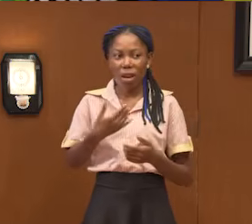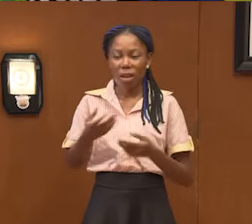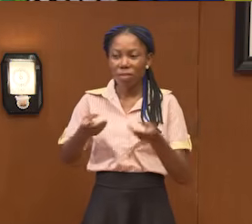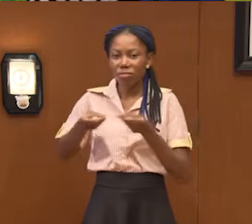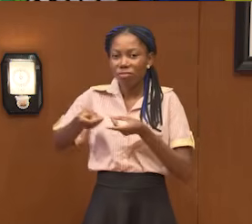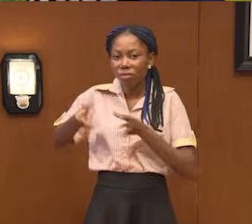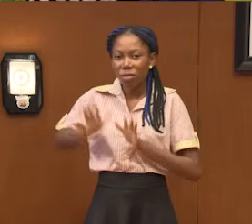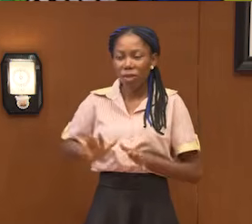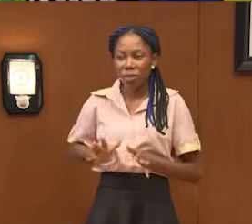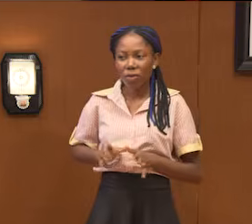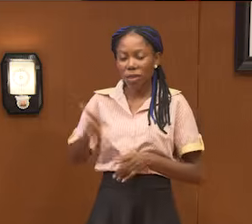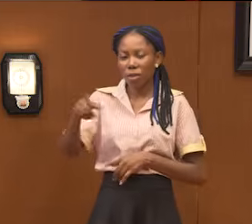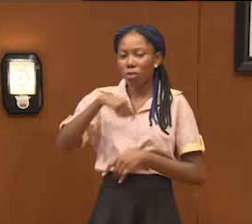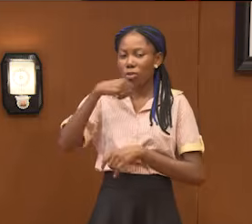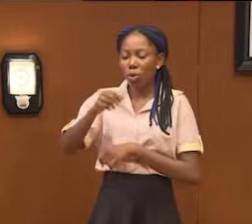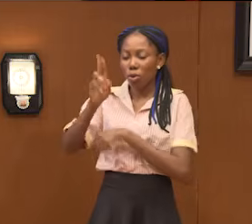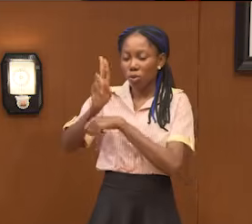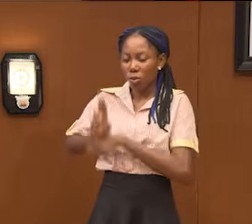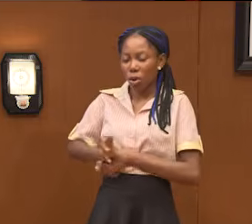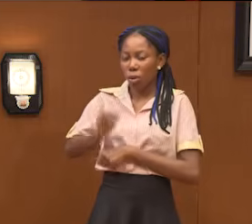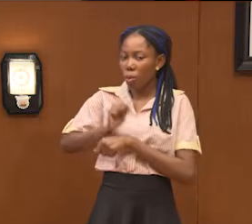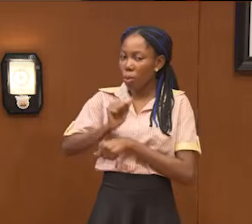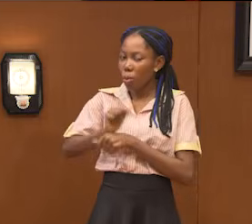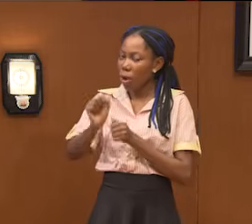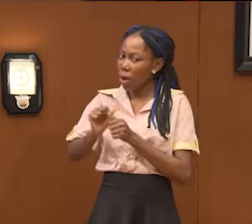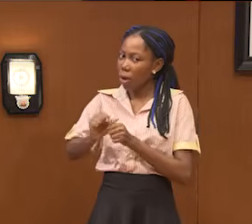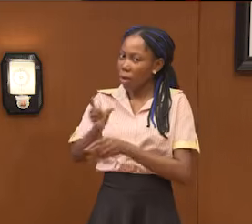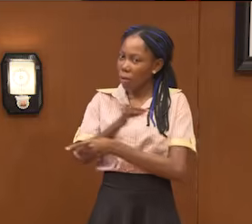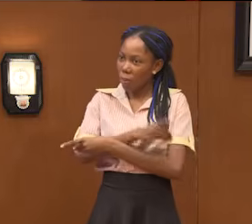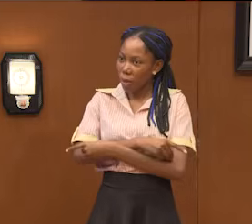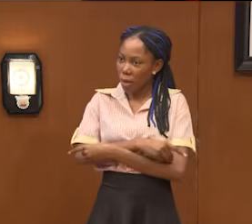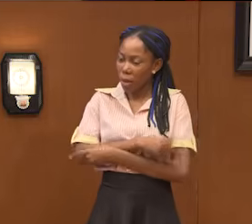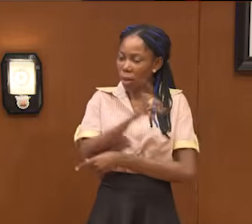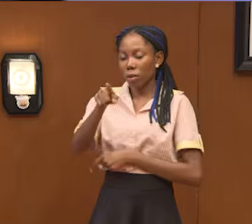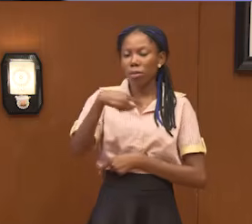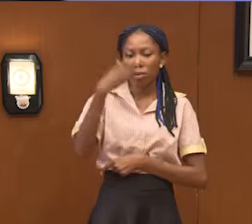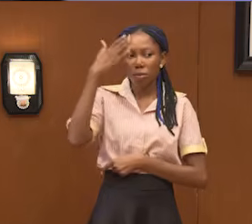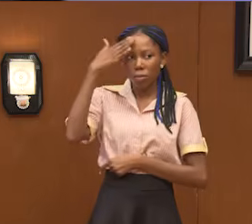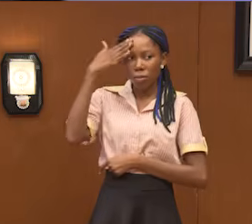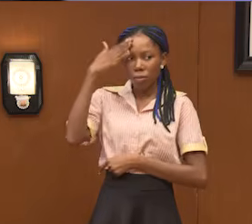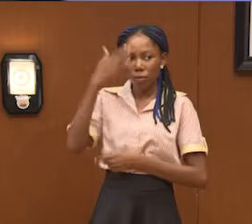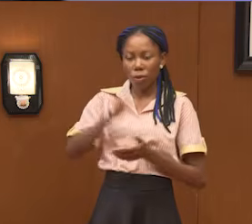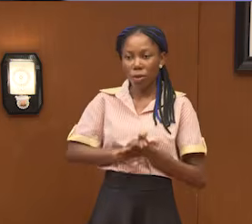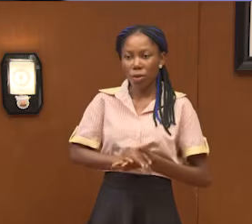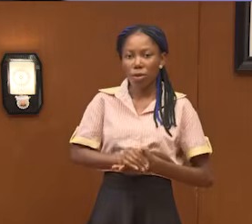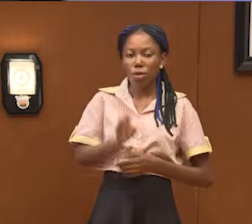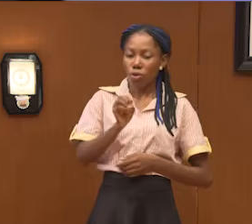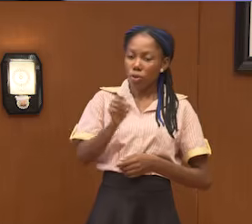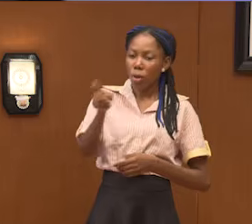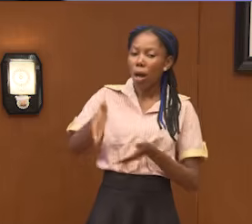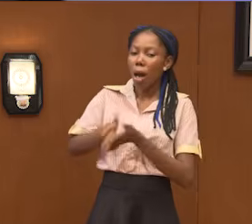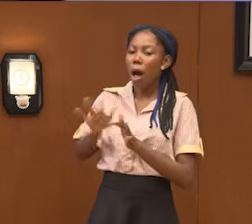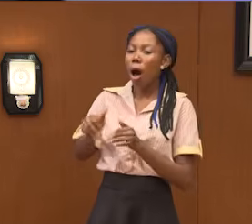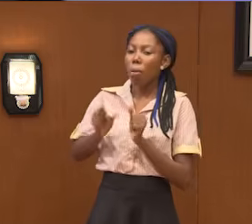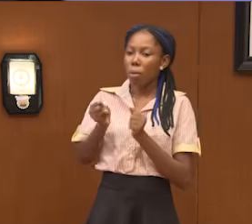work every day, is that what you're saying? Or you don't is it only traveling outside Lagos State that you... So how much do you expect that you know you can